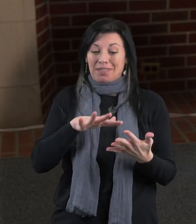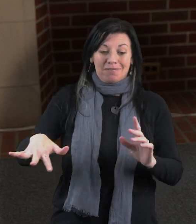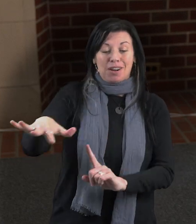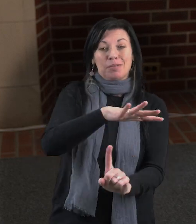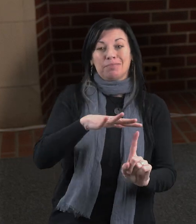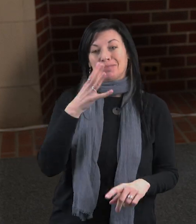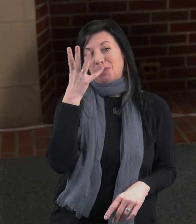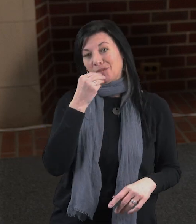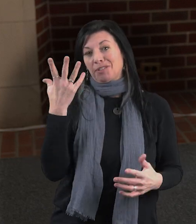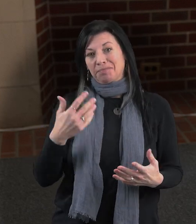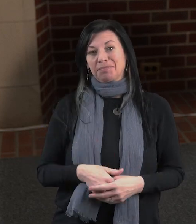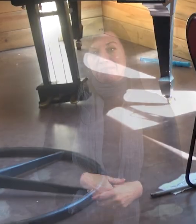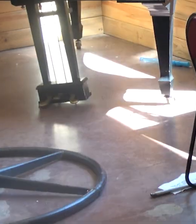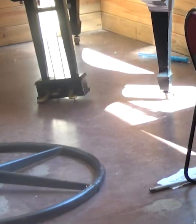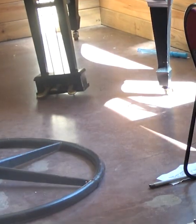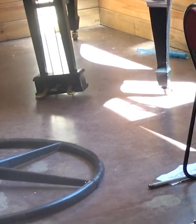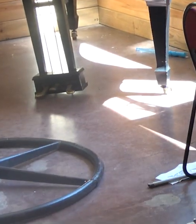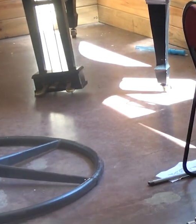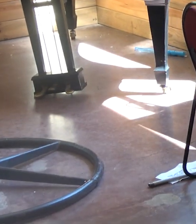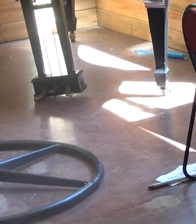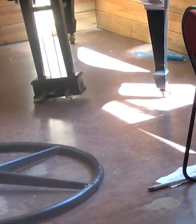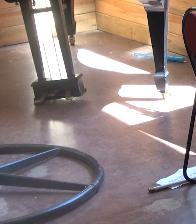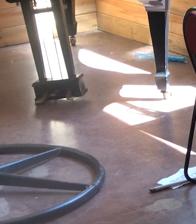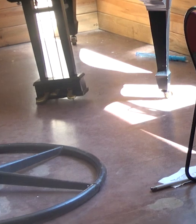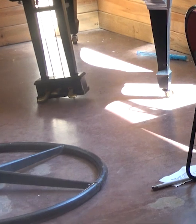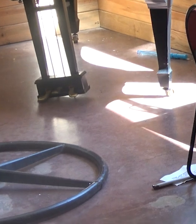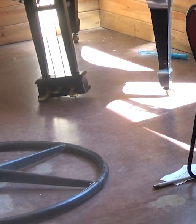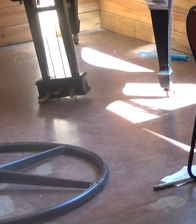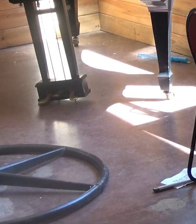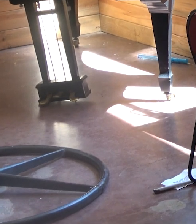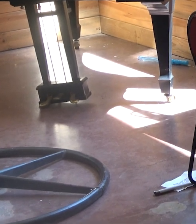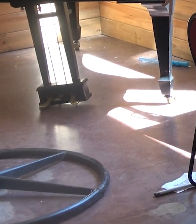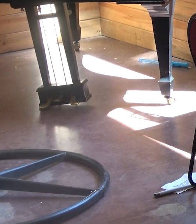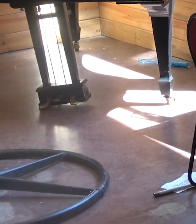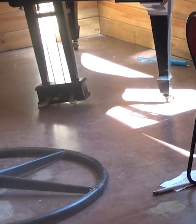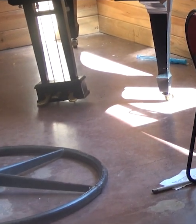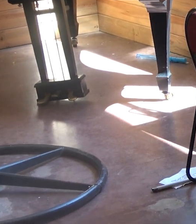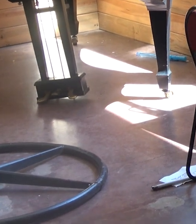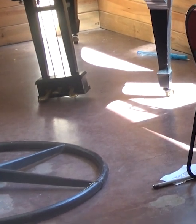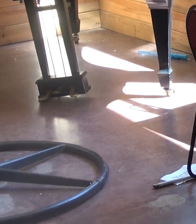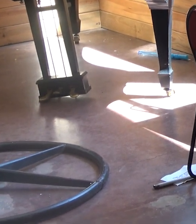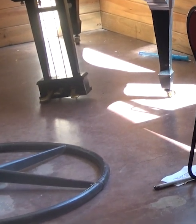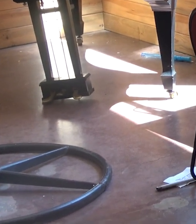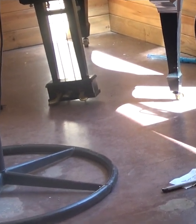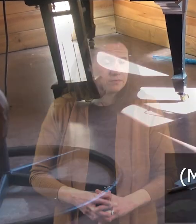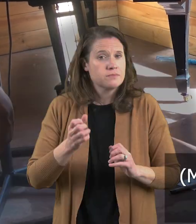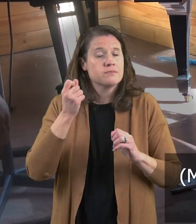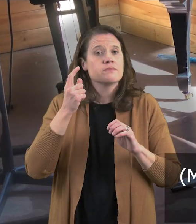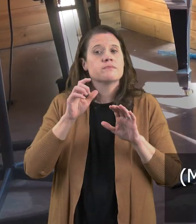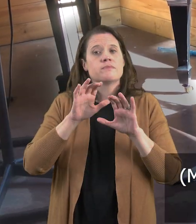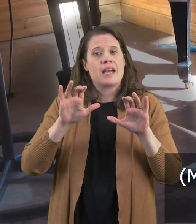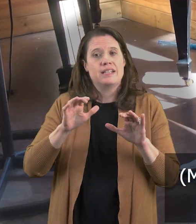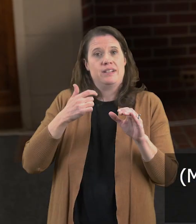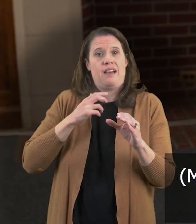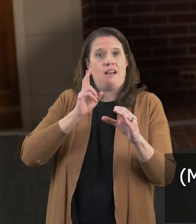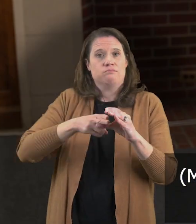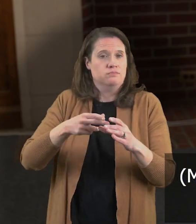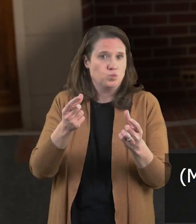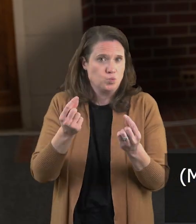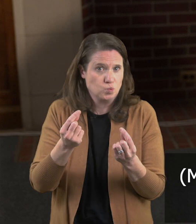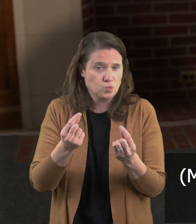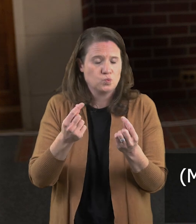a beautiful environment. CSDB student Michaela plays piano while another camper plays guitar. Michaela. The activities